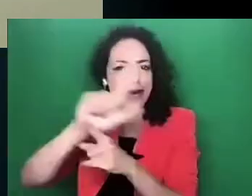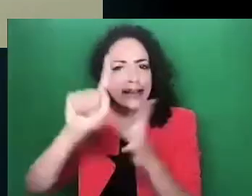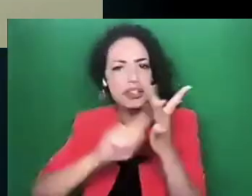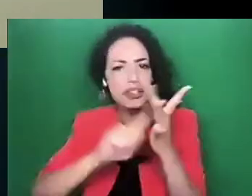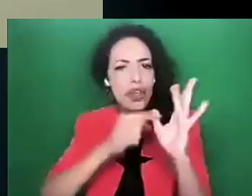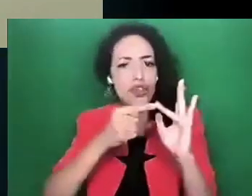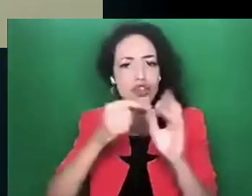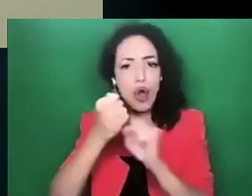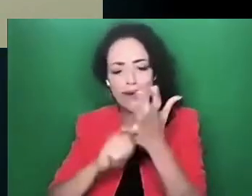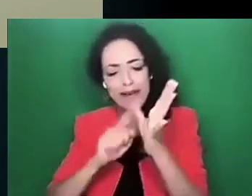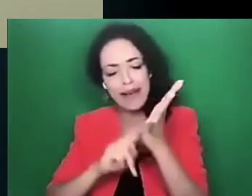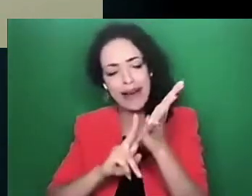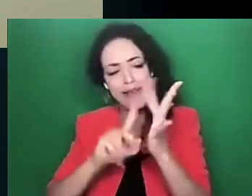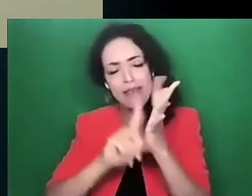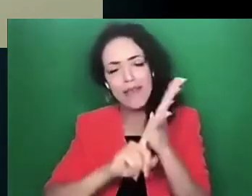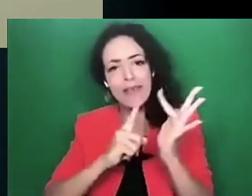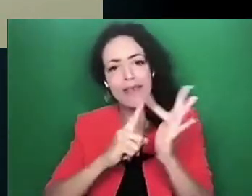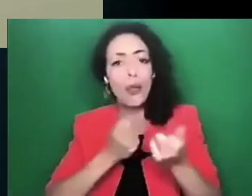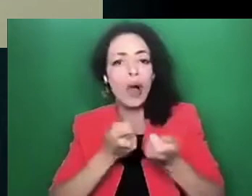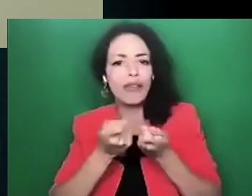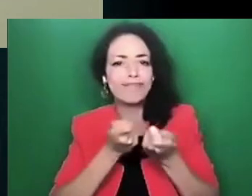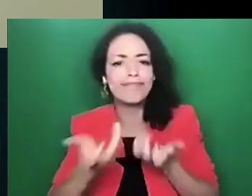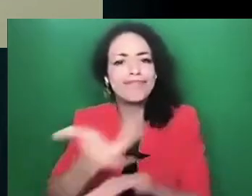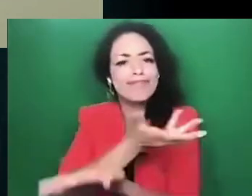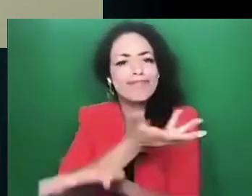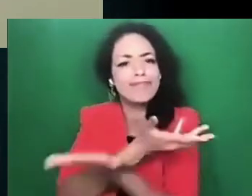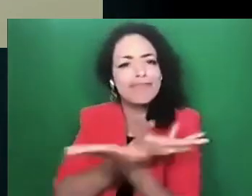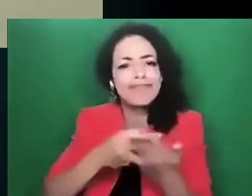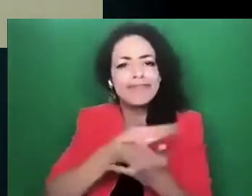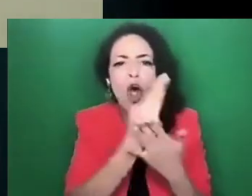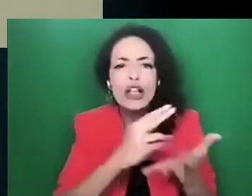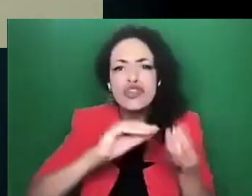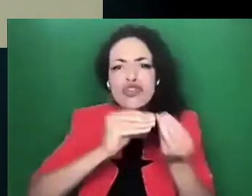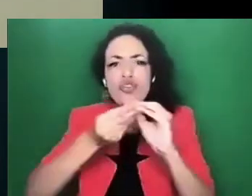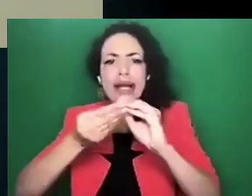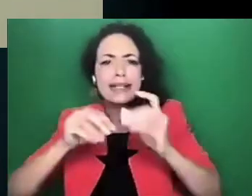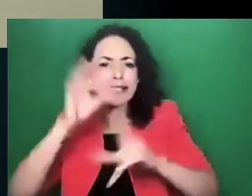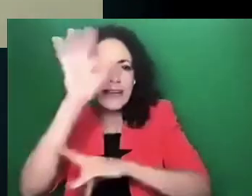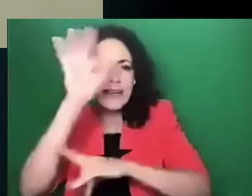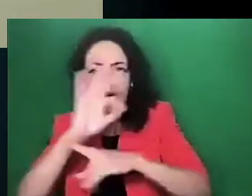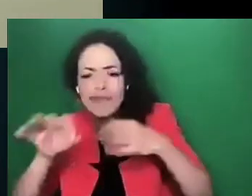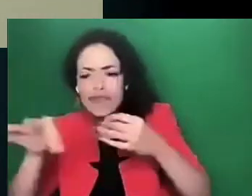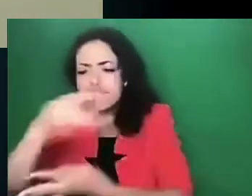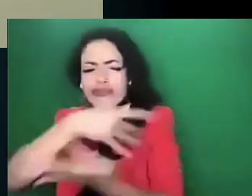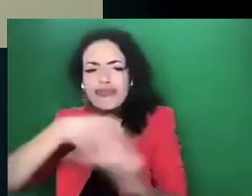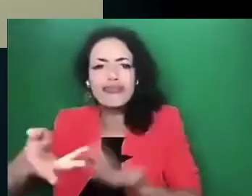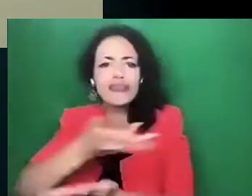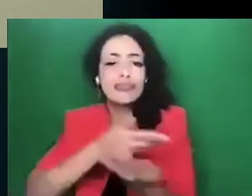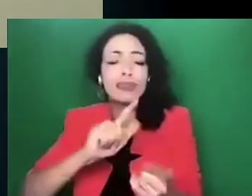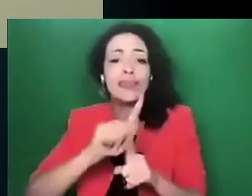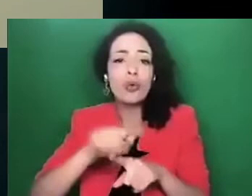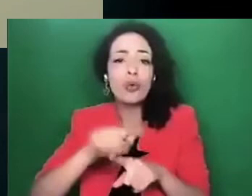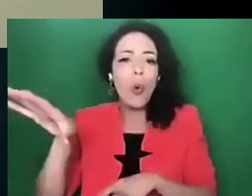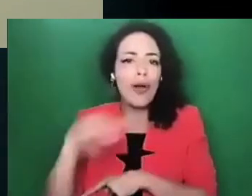curators. The Cairo Kit Kat Club is celebrated in the Shubbak Festival this year. There'll be more on that later. And